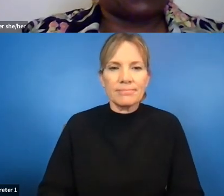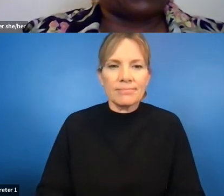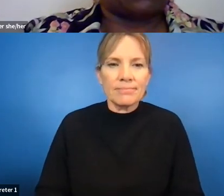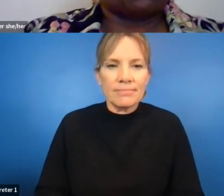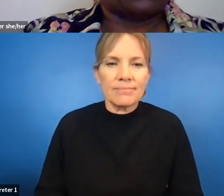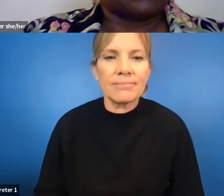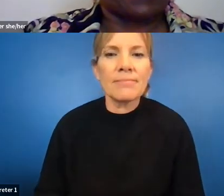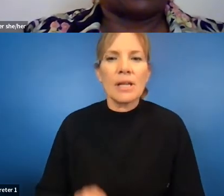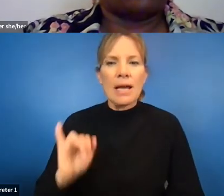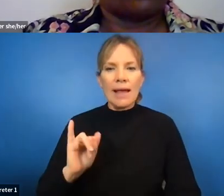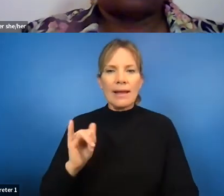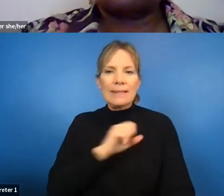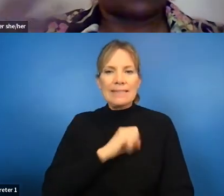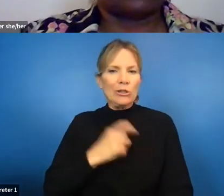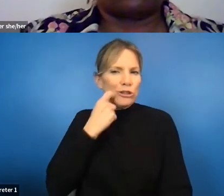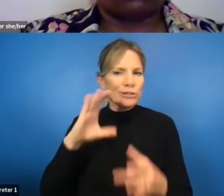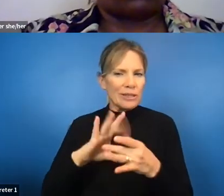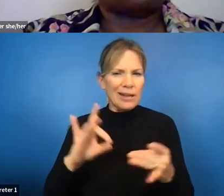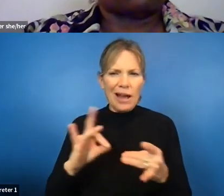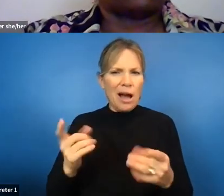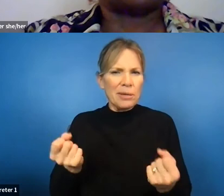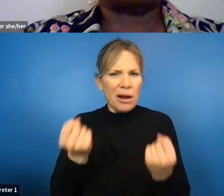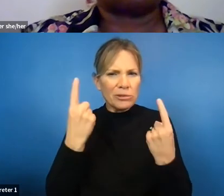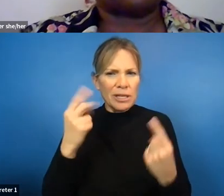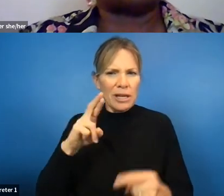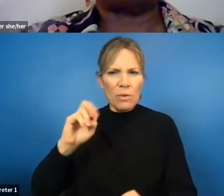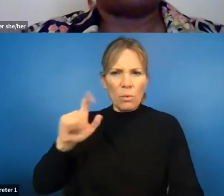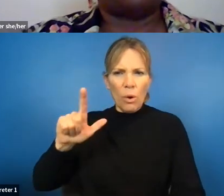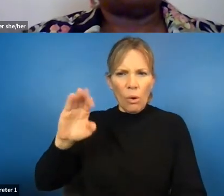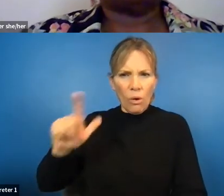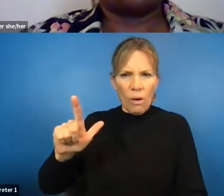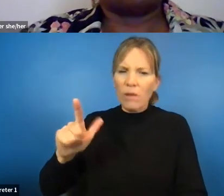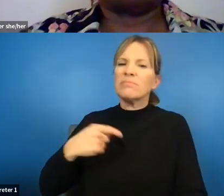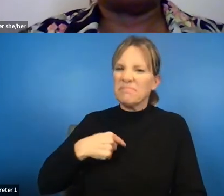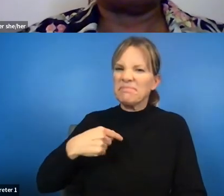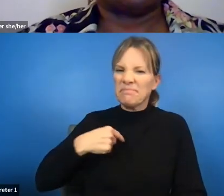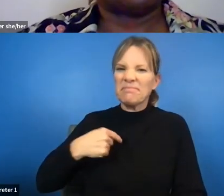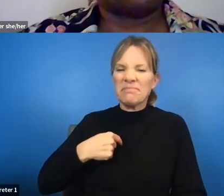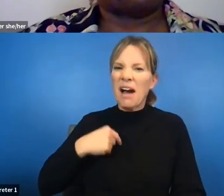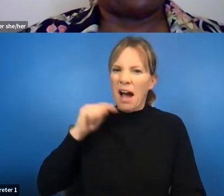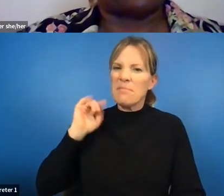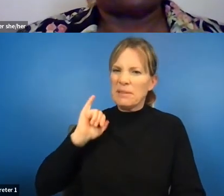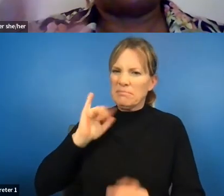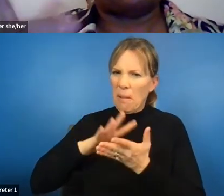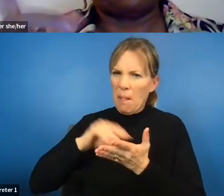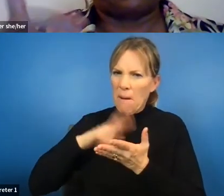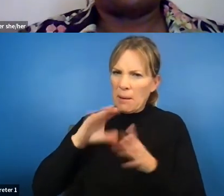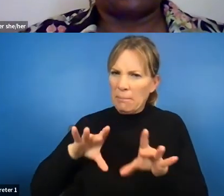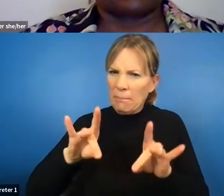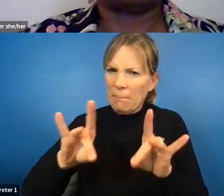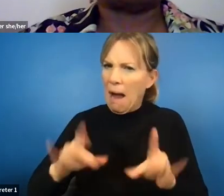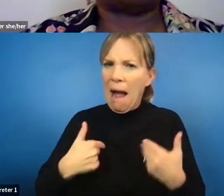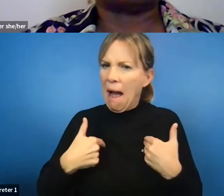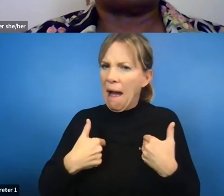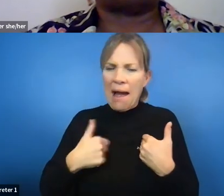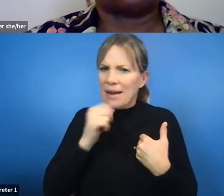like the senator was saying, you know, understanding the roll call. That's something that I've been learning about that I